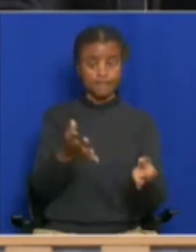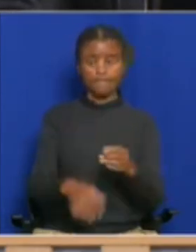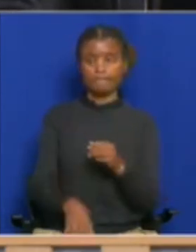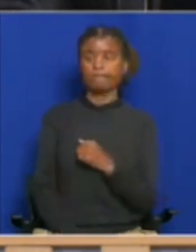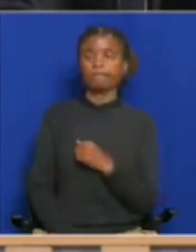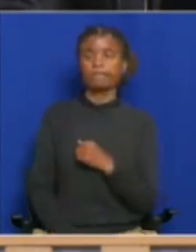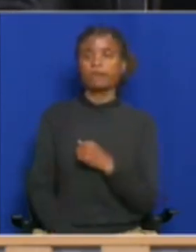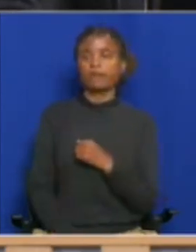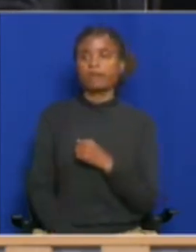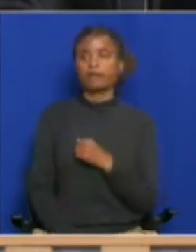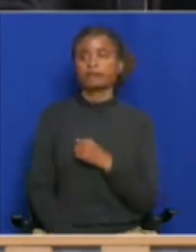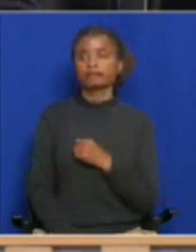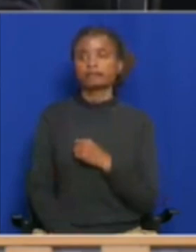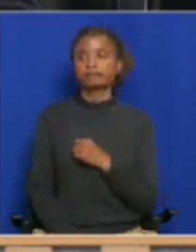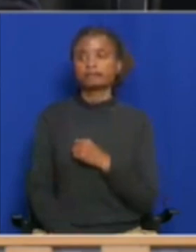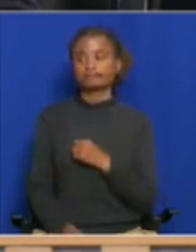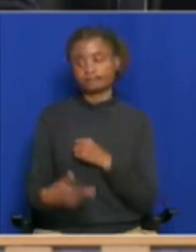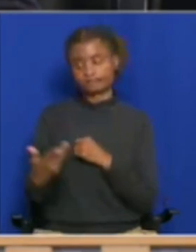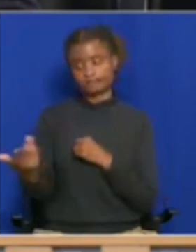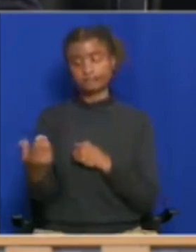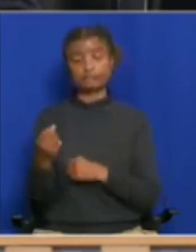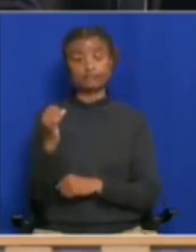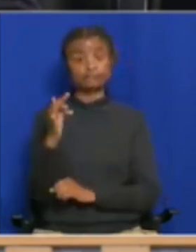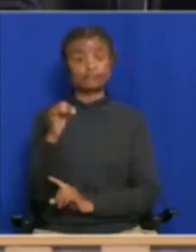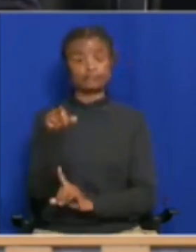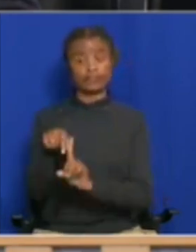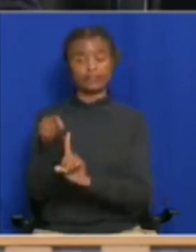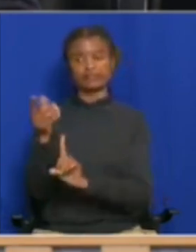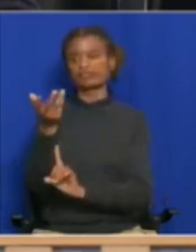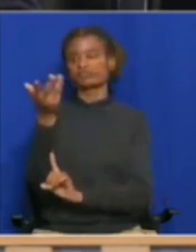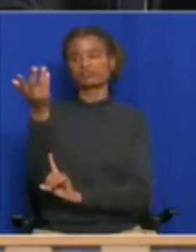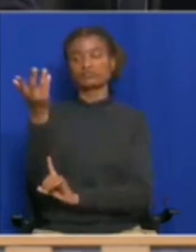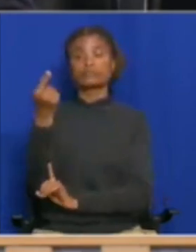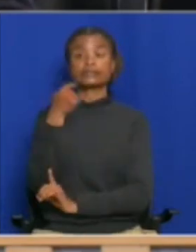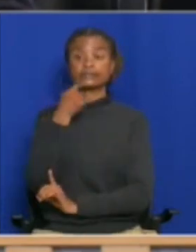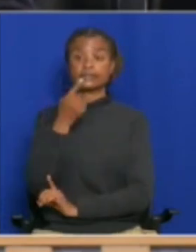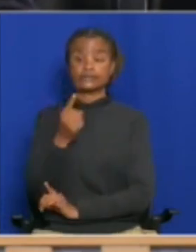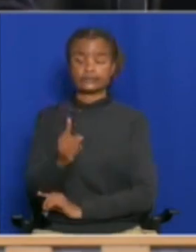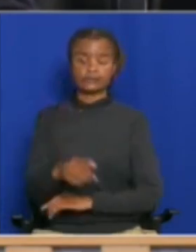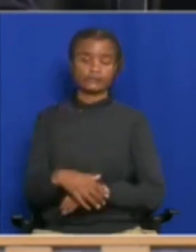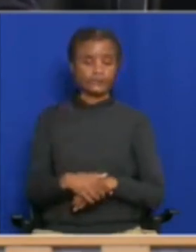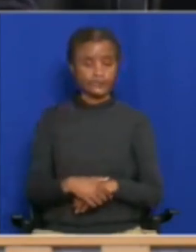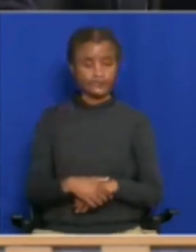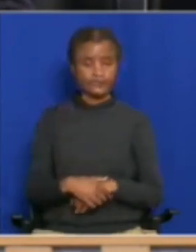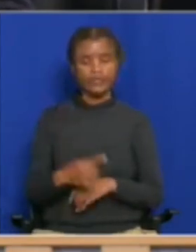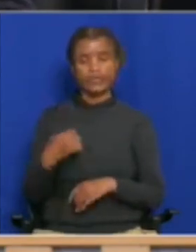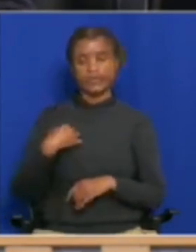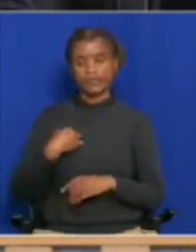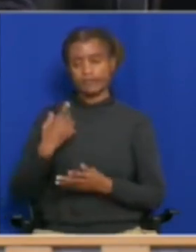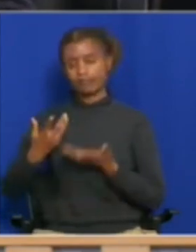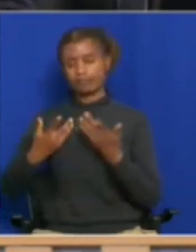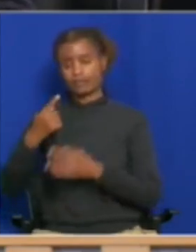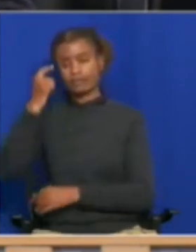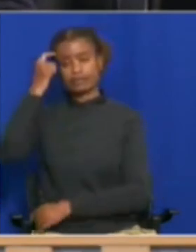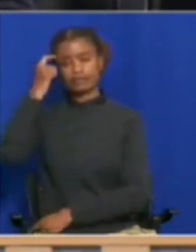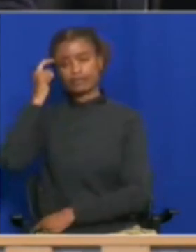someone says, I suspect that Tom and Dick killed Harry,